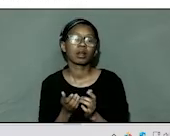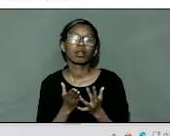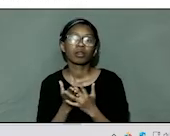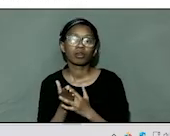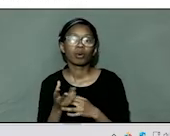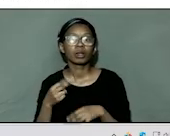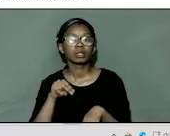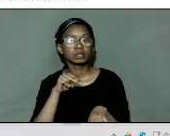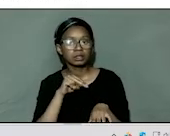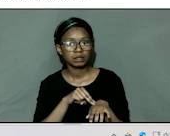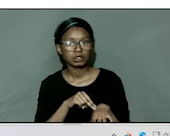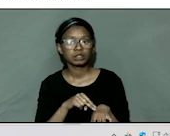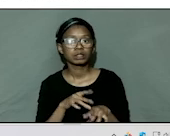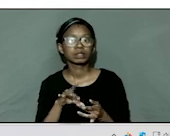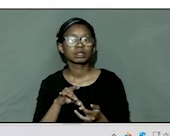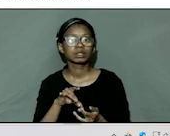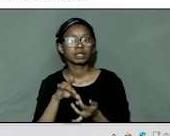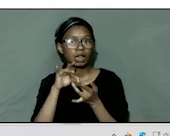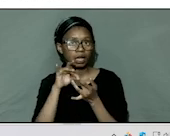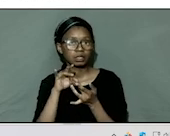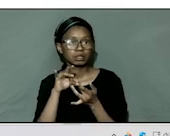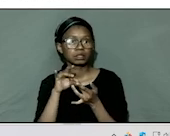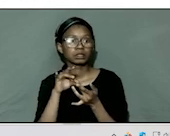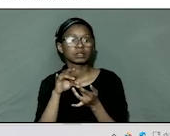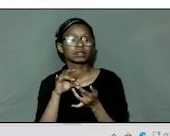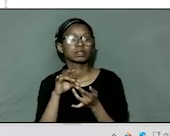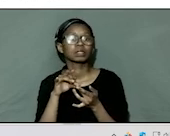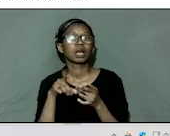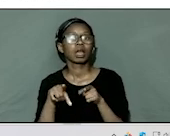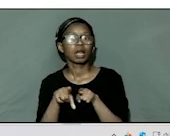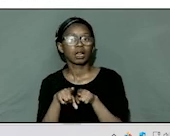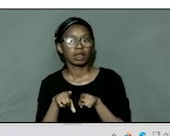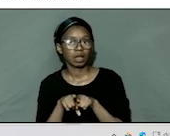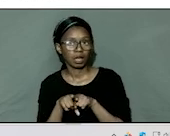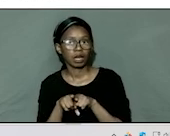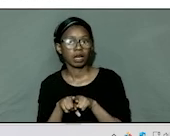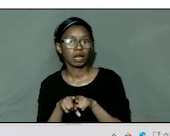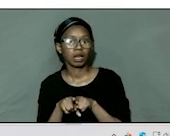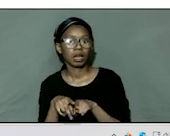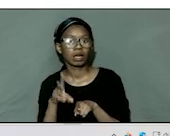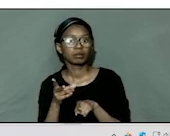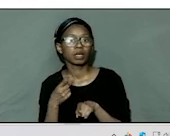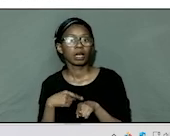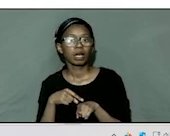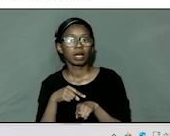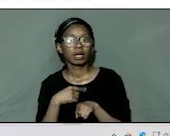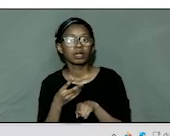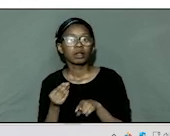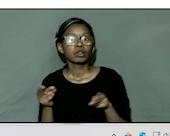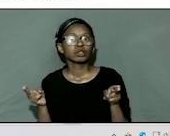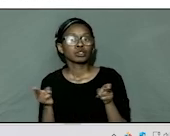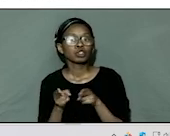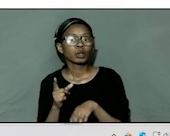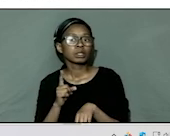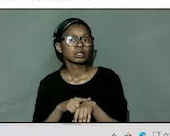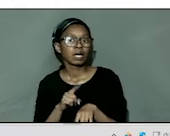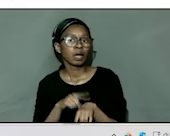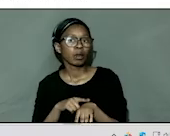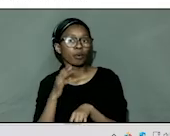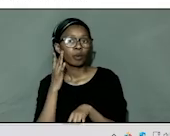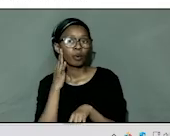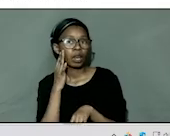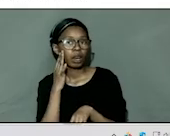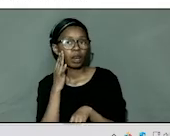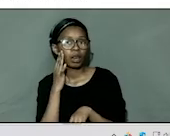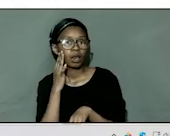natural selection. And then we now have a short period of time whereby now there